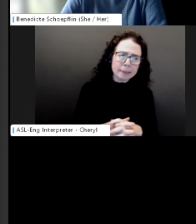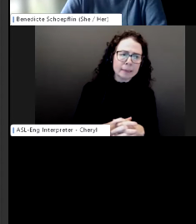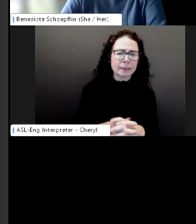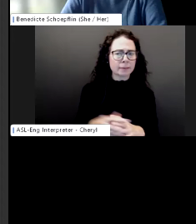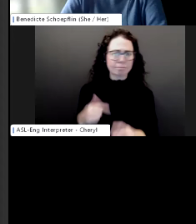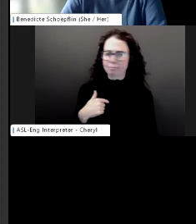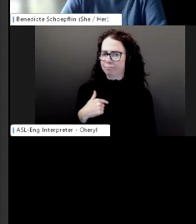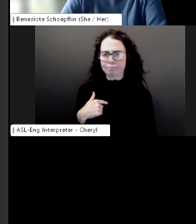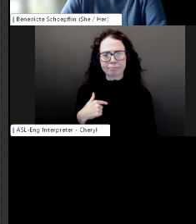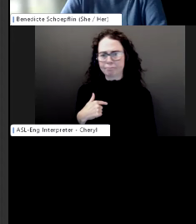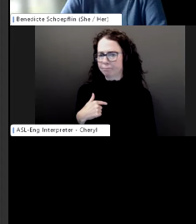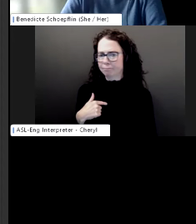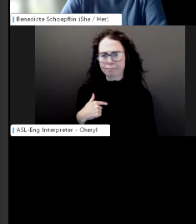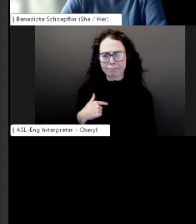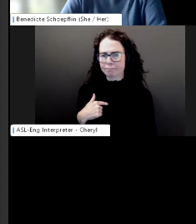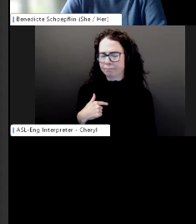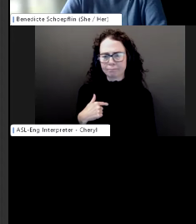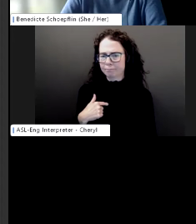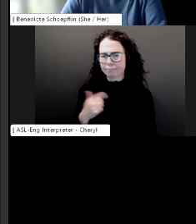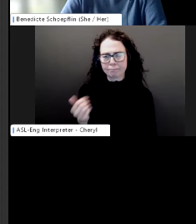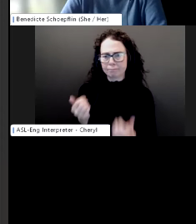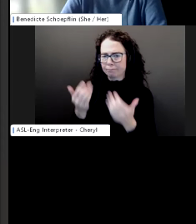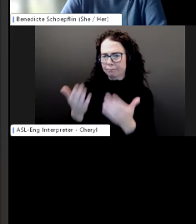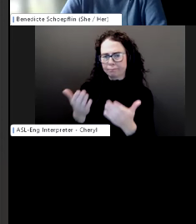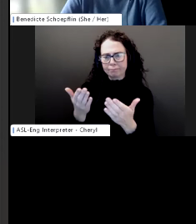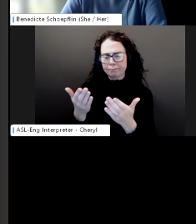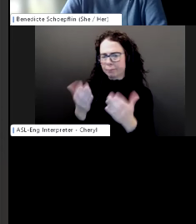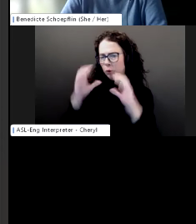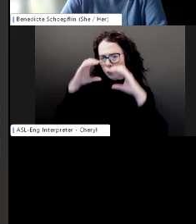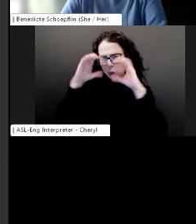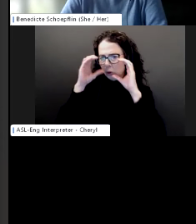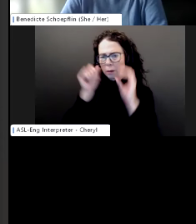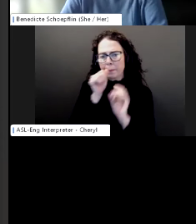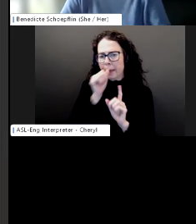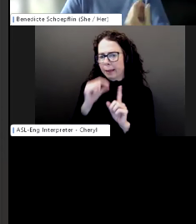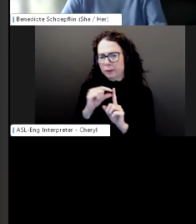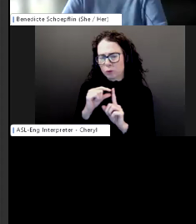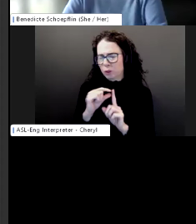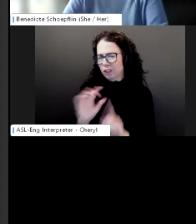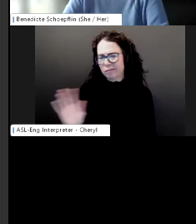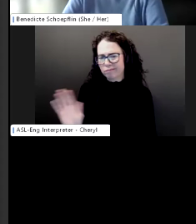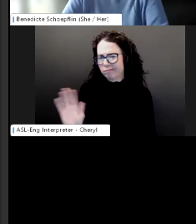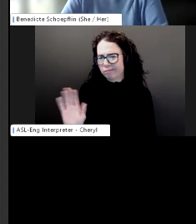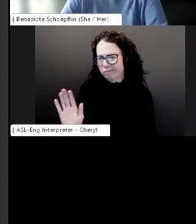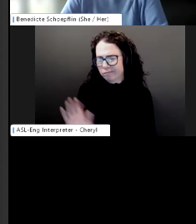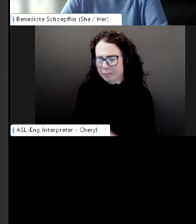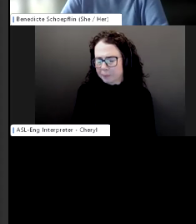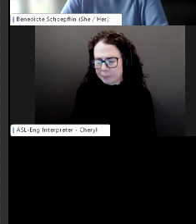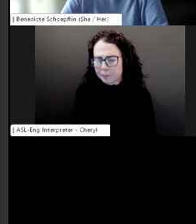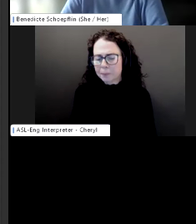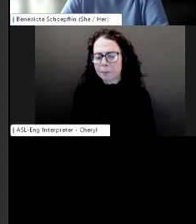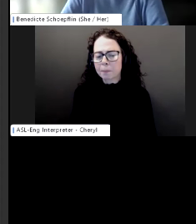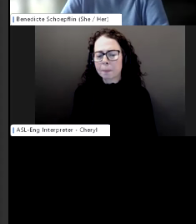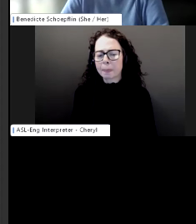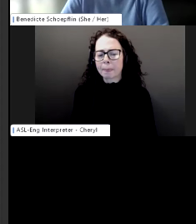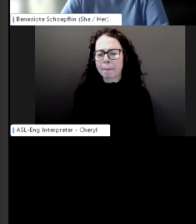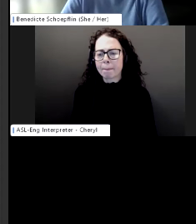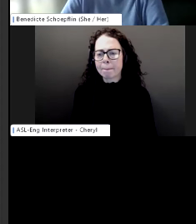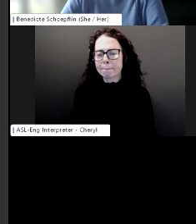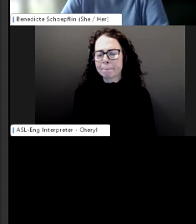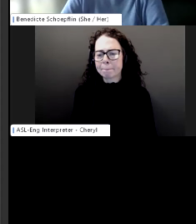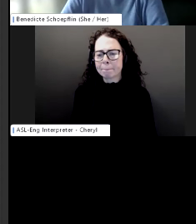don't recommend the use of Google passwords, as well as remembering.